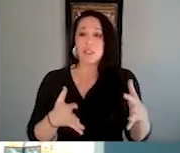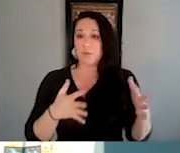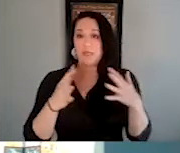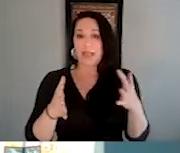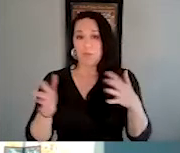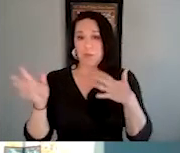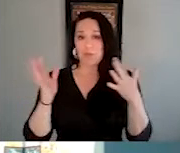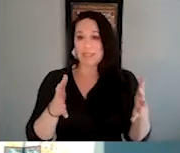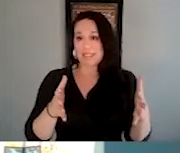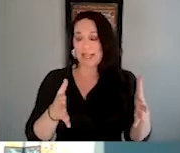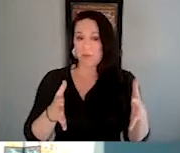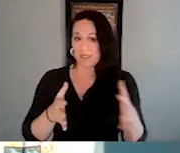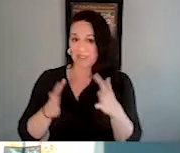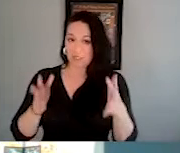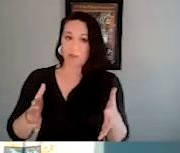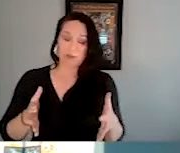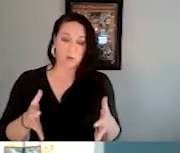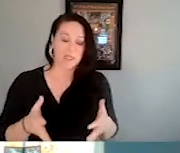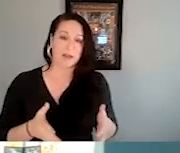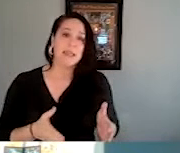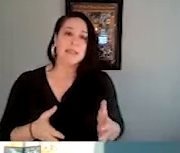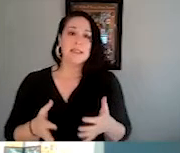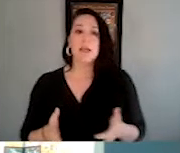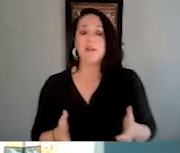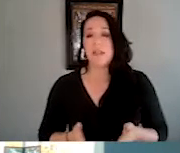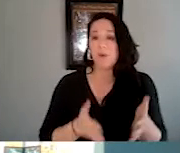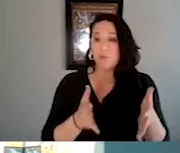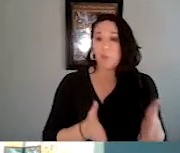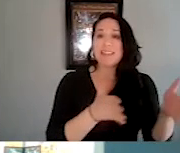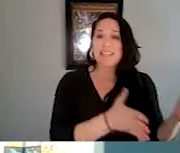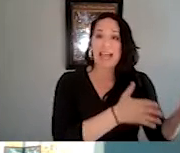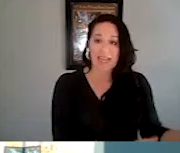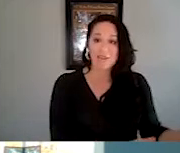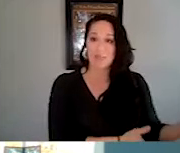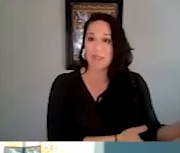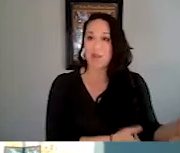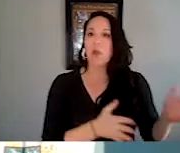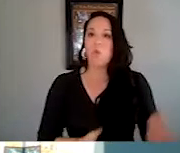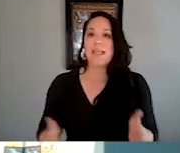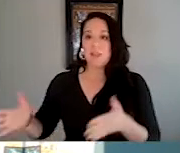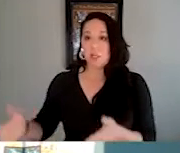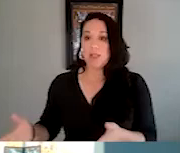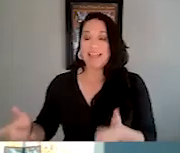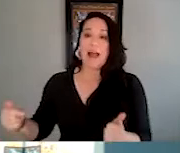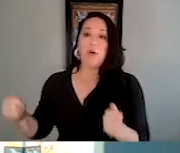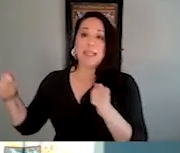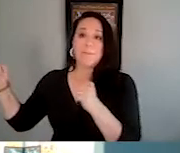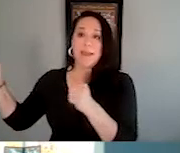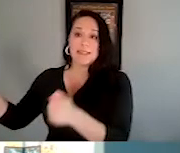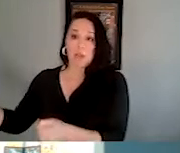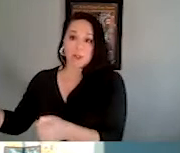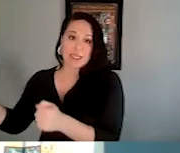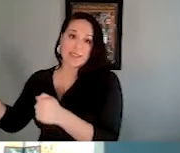and she really helped me put this together because they've done great work here. It's another example of when we stay ahead of something, what it can look like and how